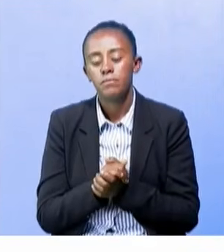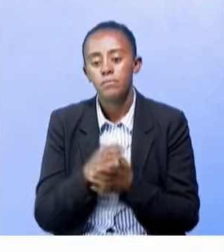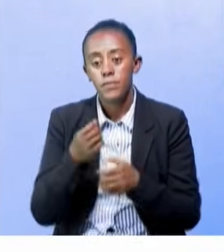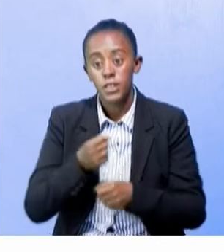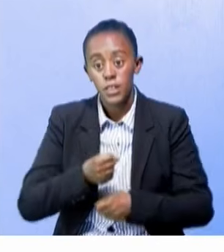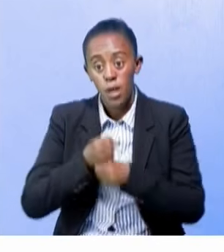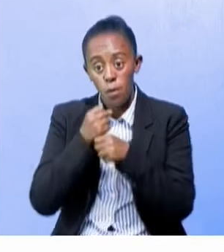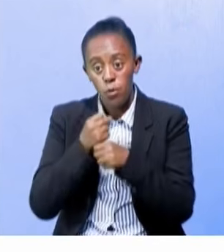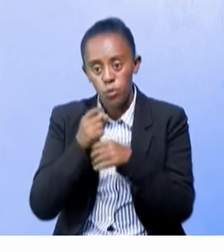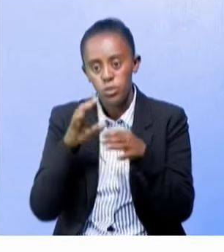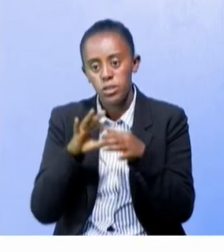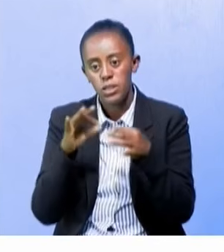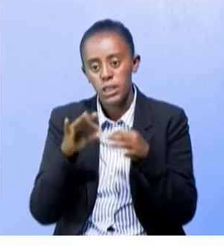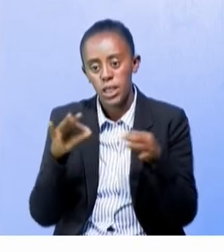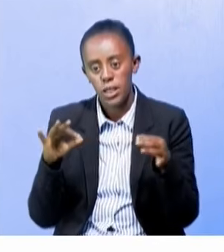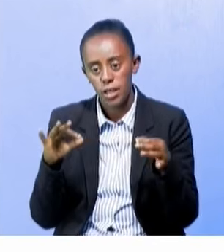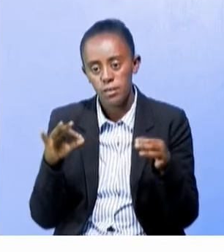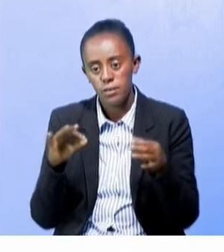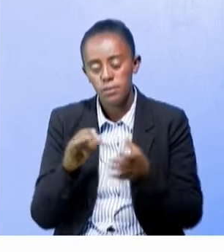Supporting sentence.